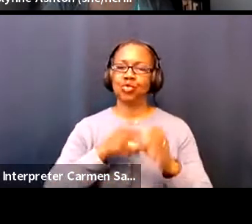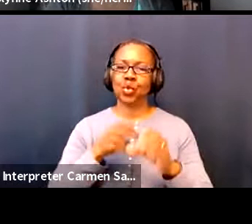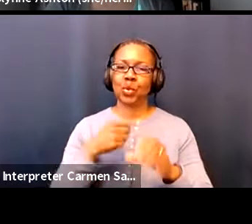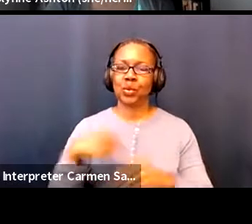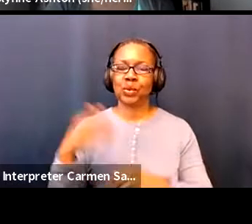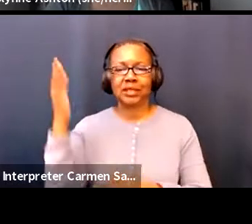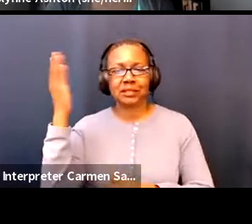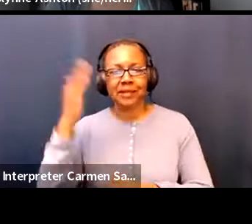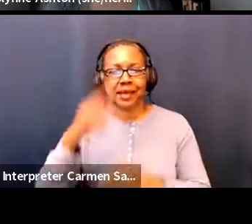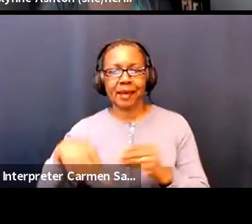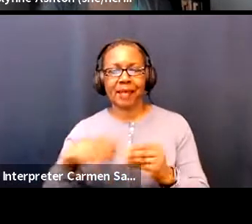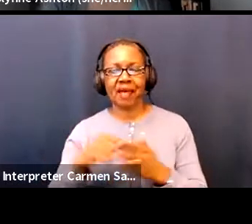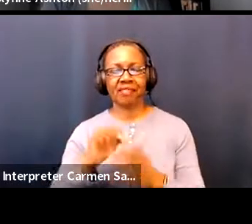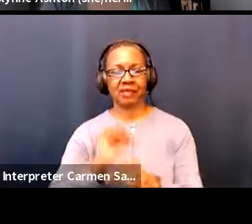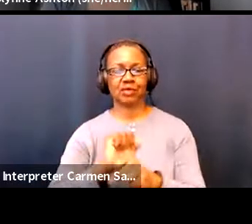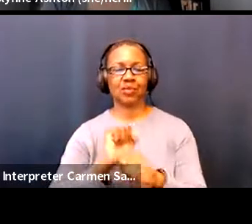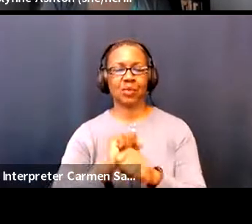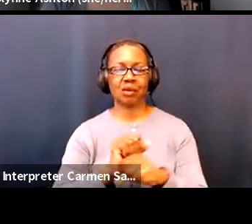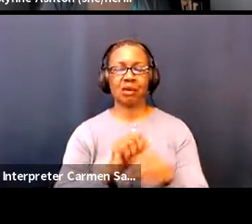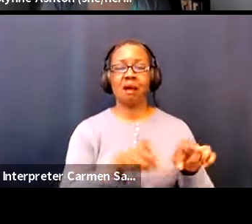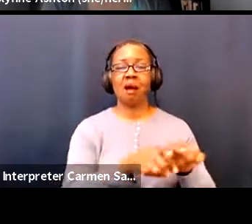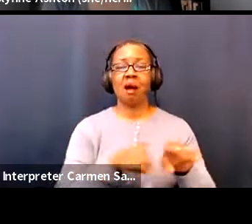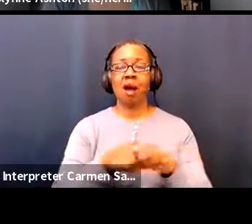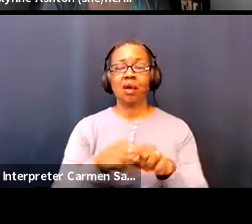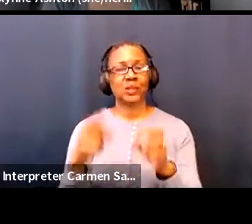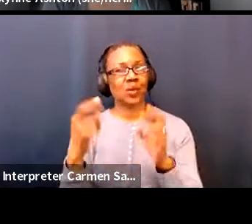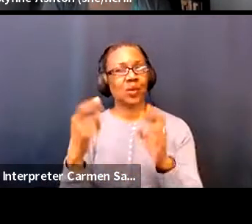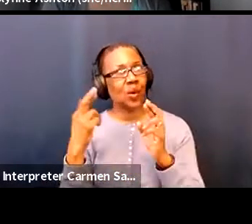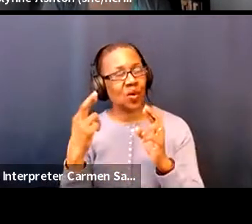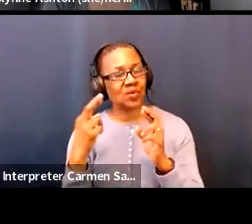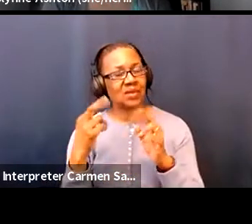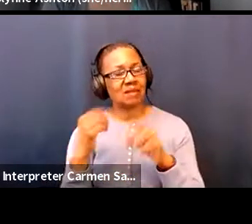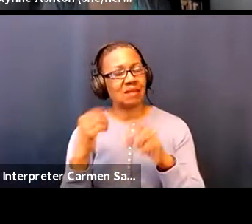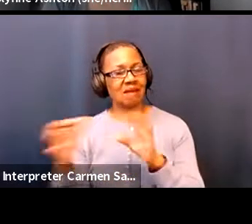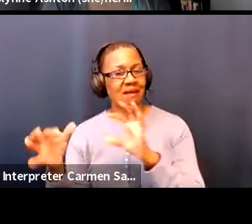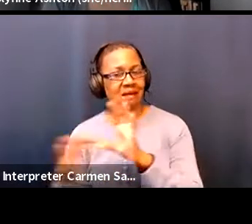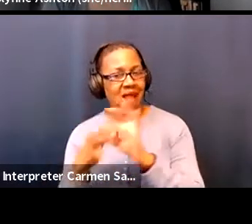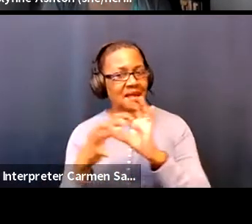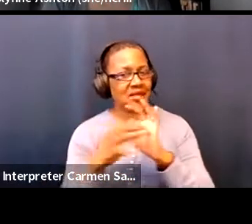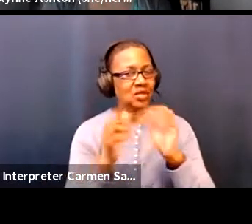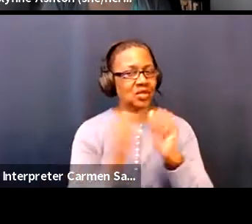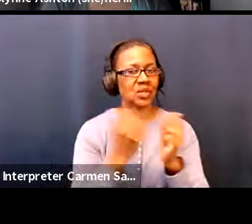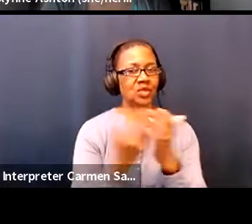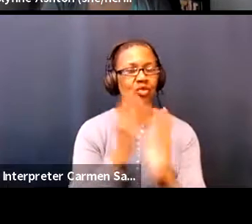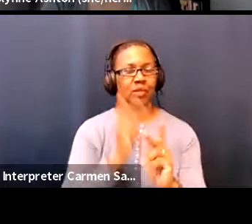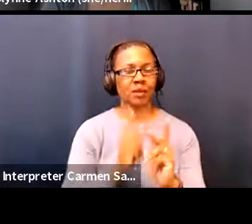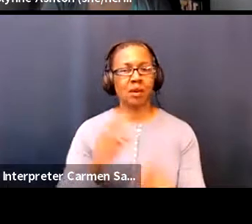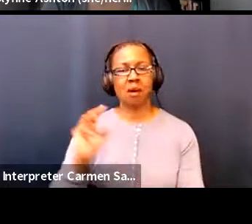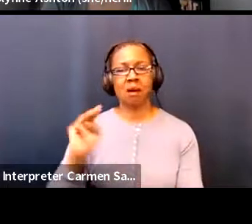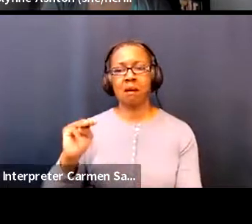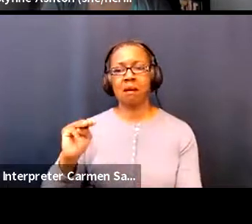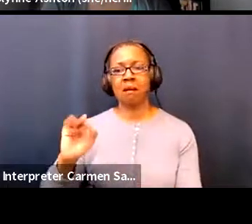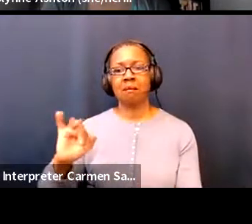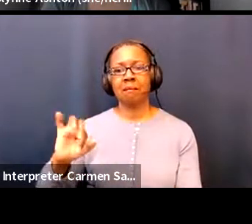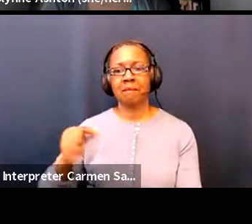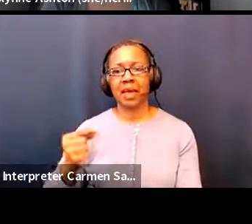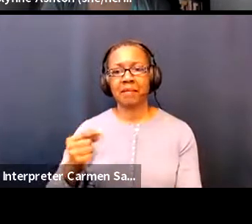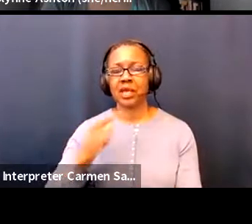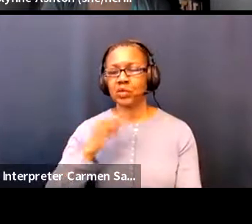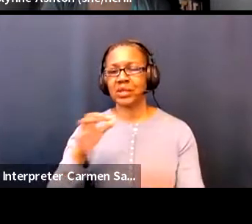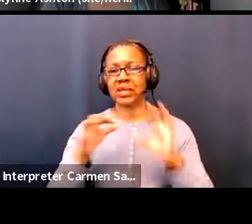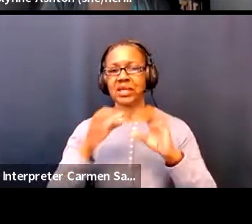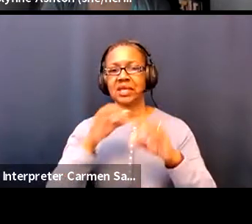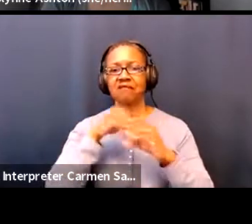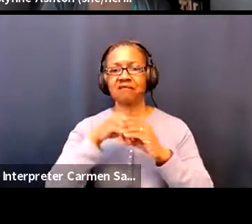to you about this work, and also hopefully make connections with people, because mapping is a very relational